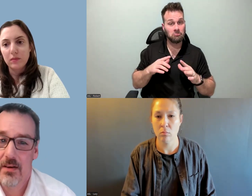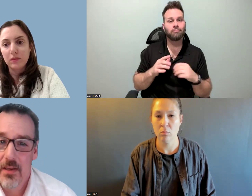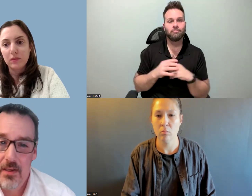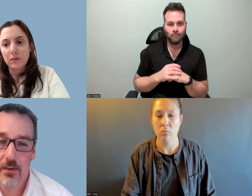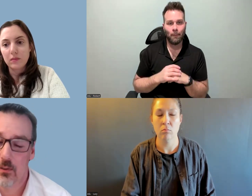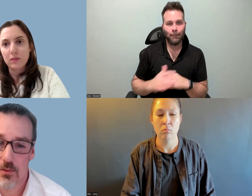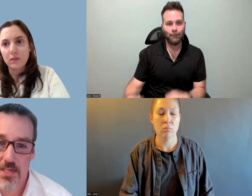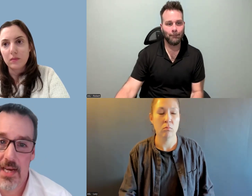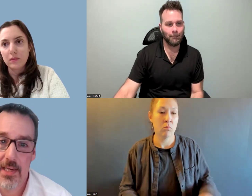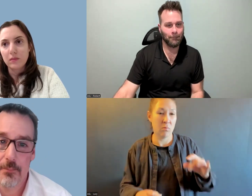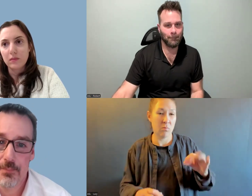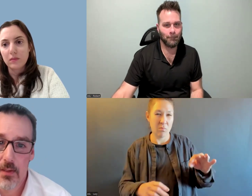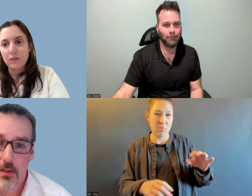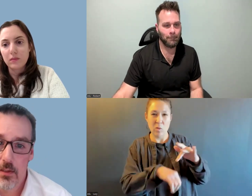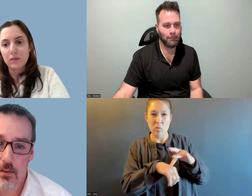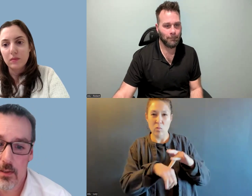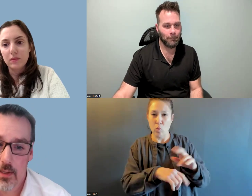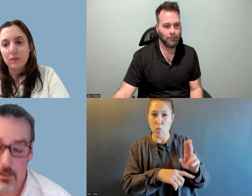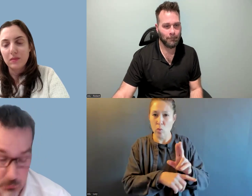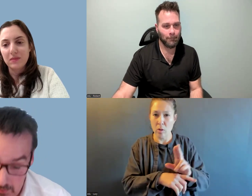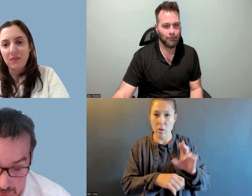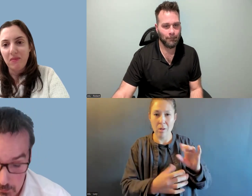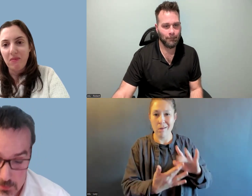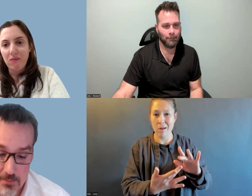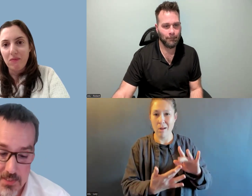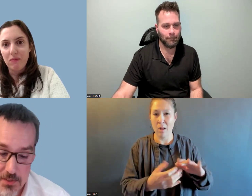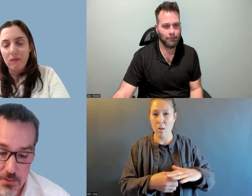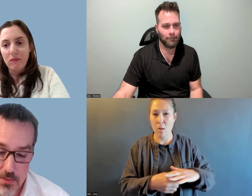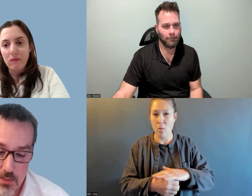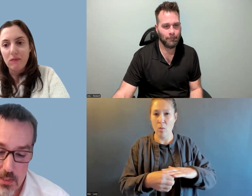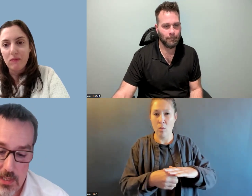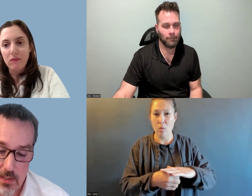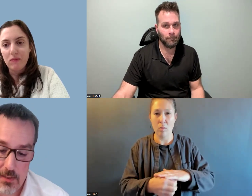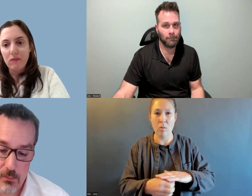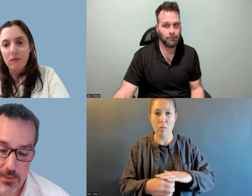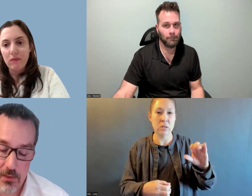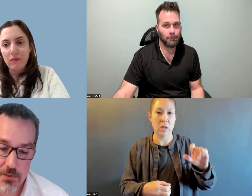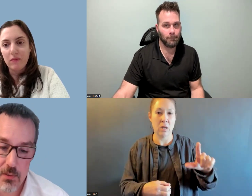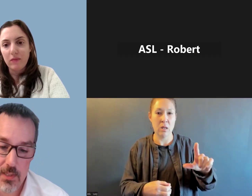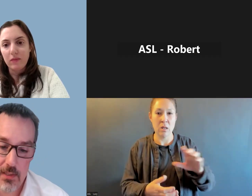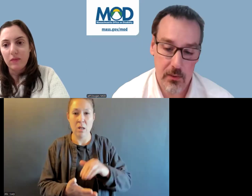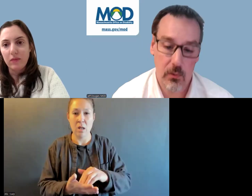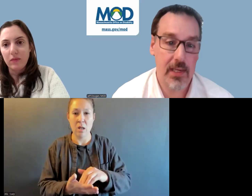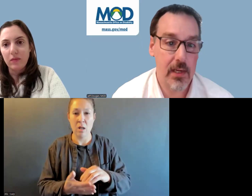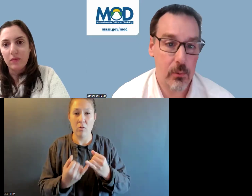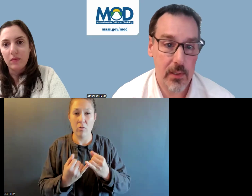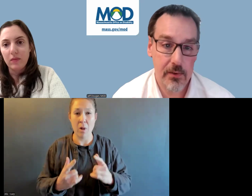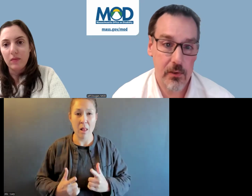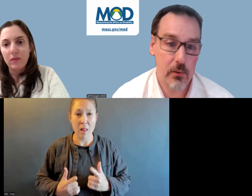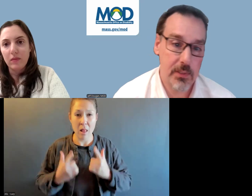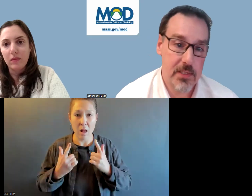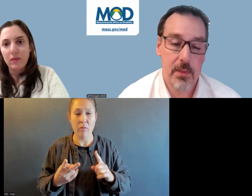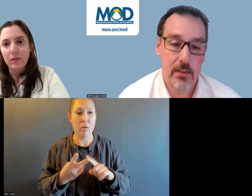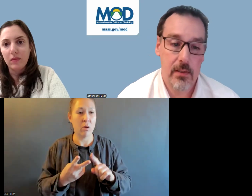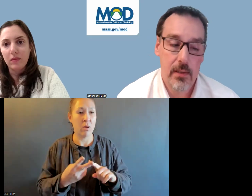some stuff. Your local CIL, and we can help you with some of these issues. We can also your local ADA coordinator and your